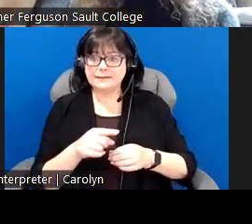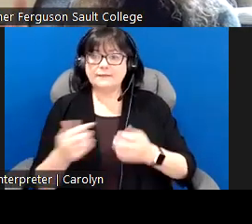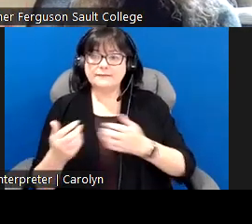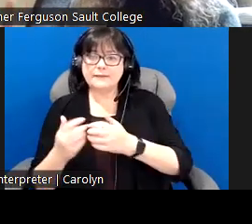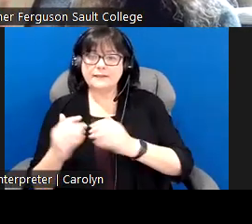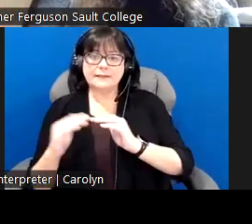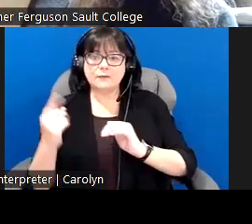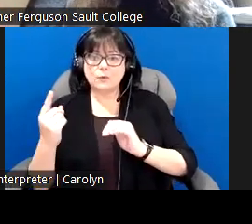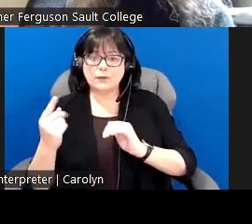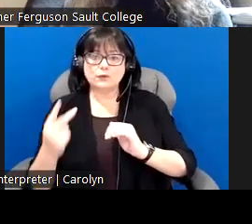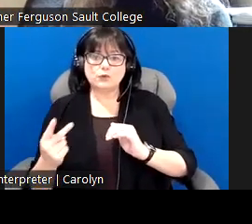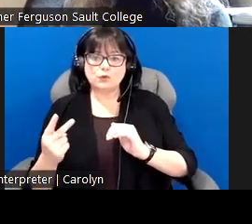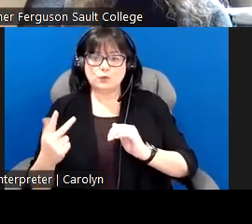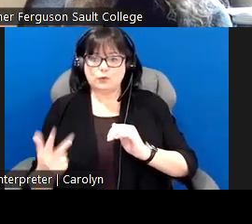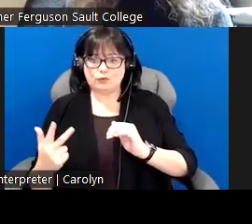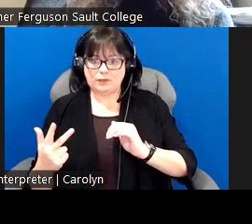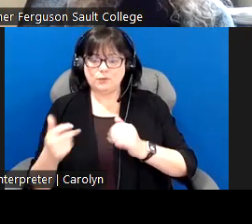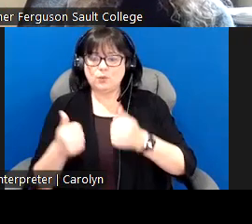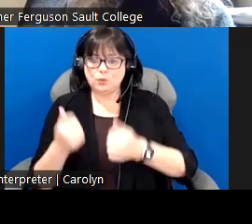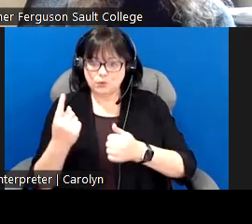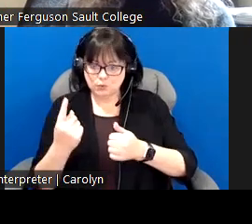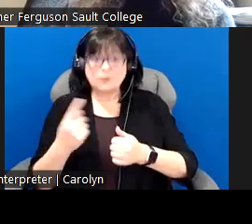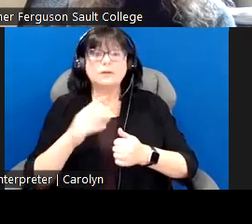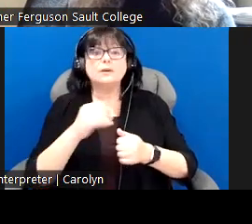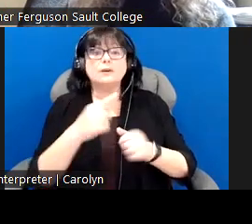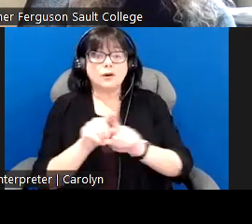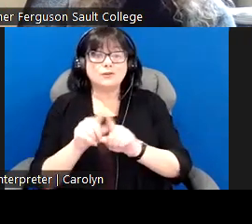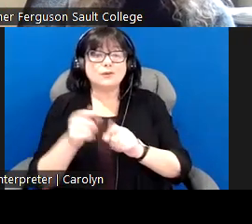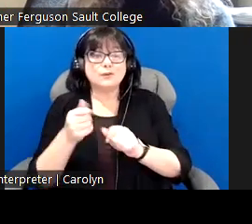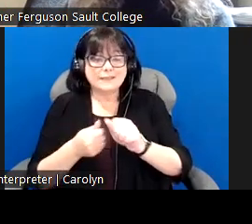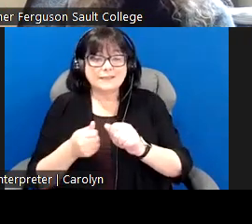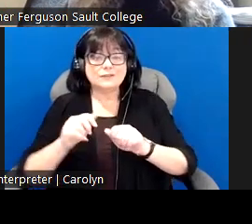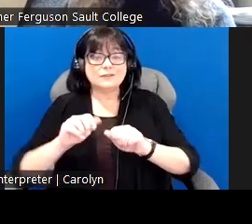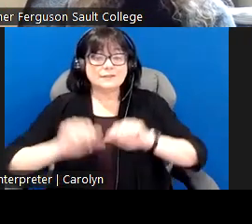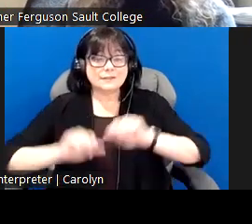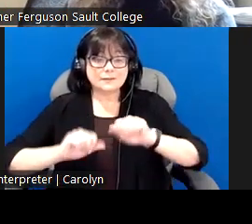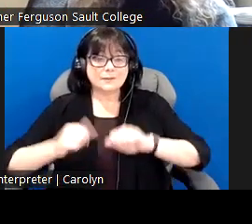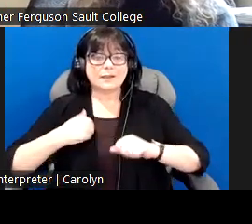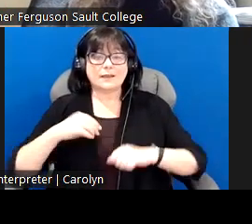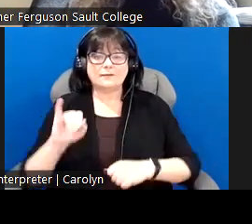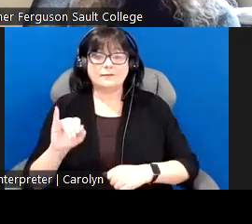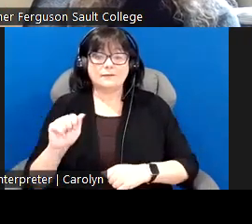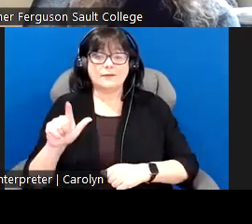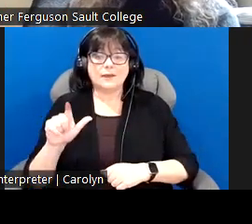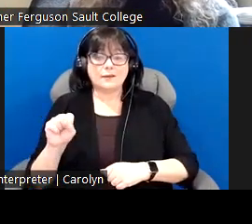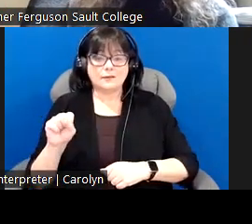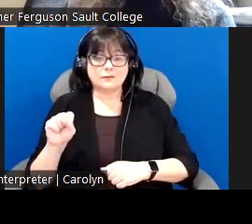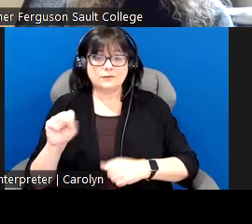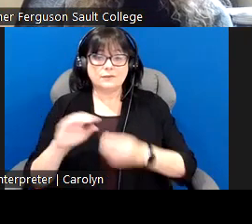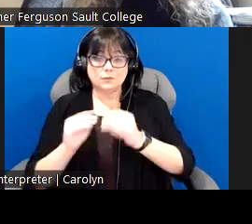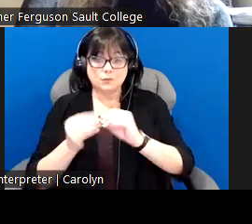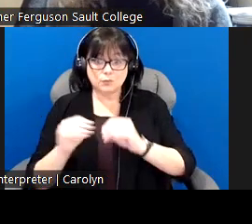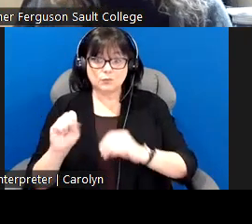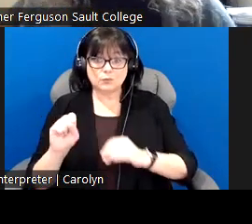the IELTS 500-point score for each of the assessments as well.